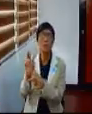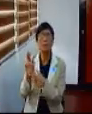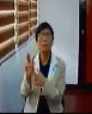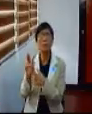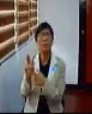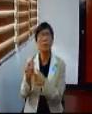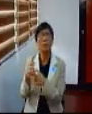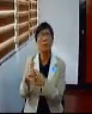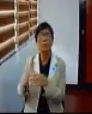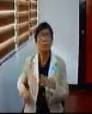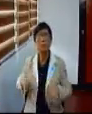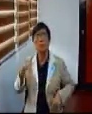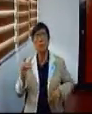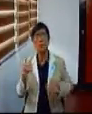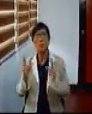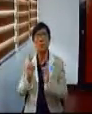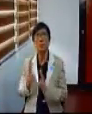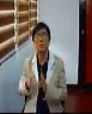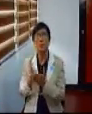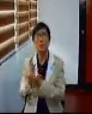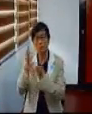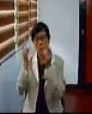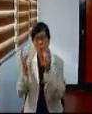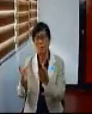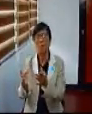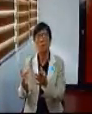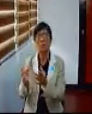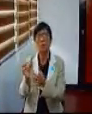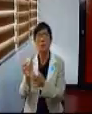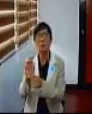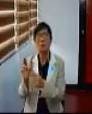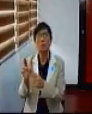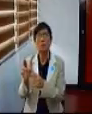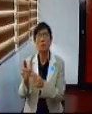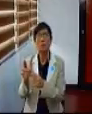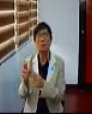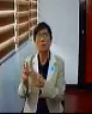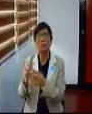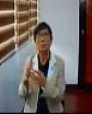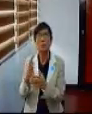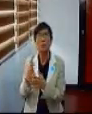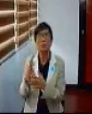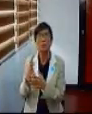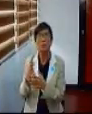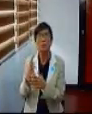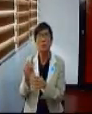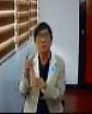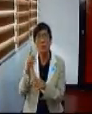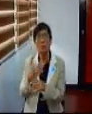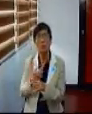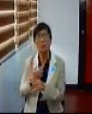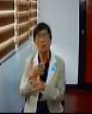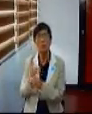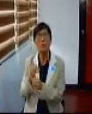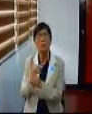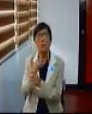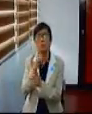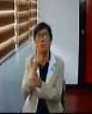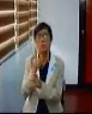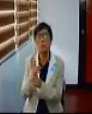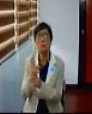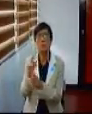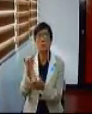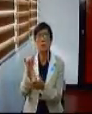to the human rights harm or is linked to it. So for me, the difficulty is making sure that